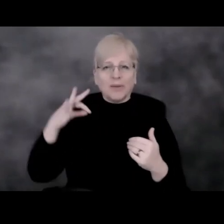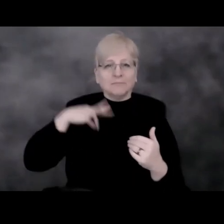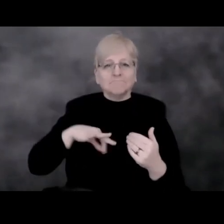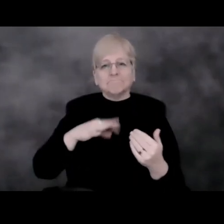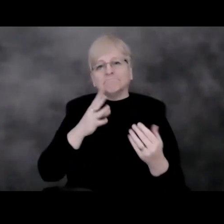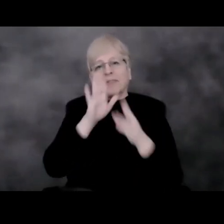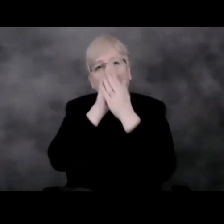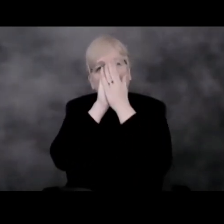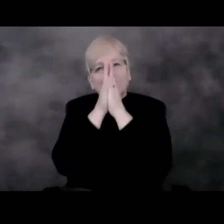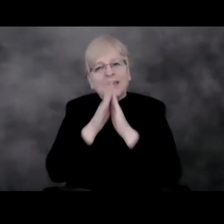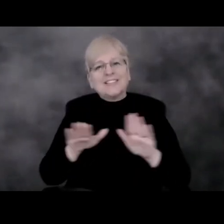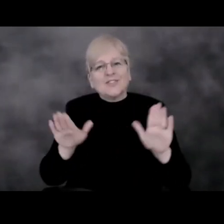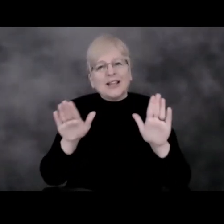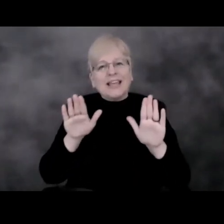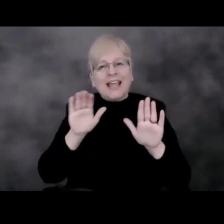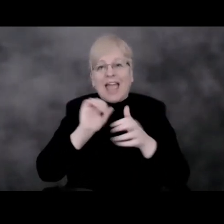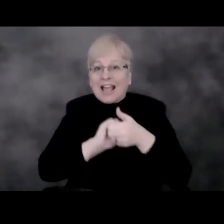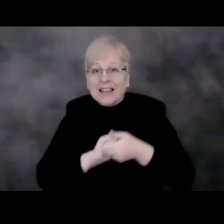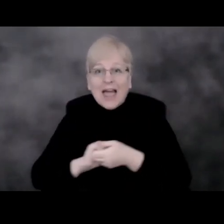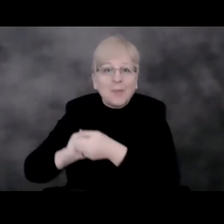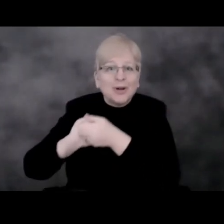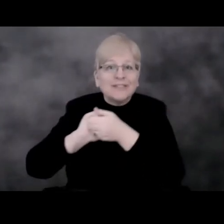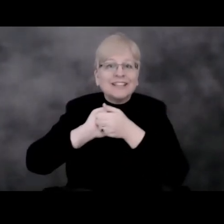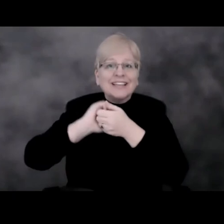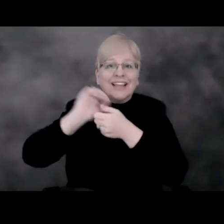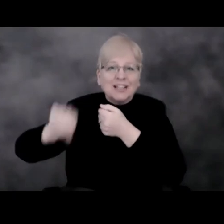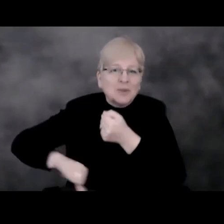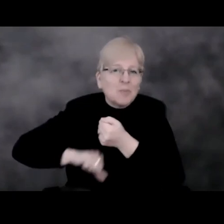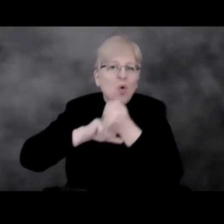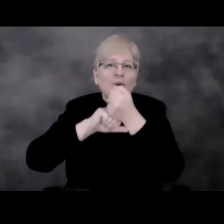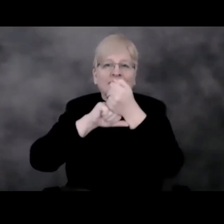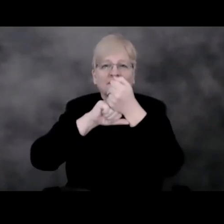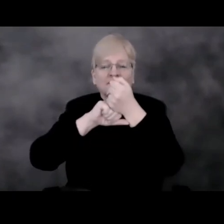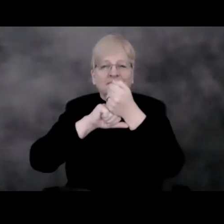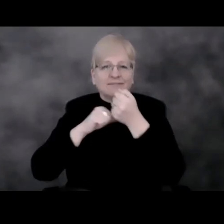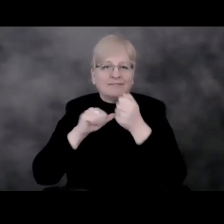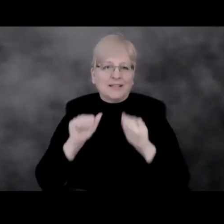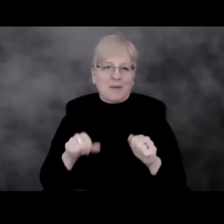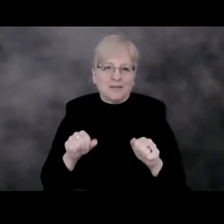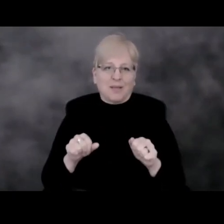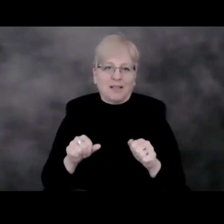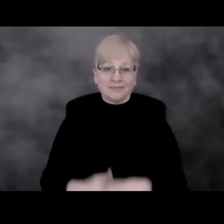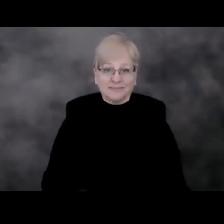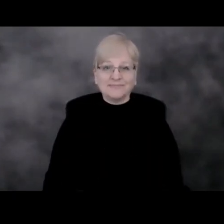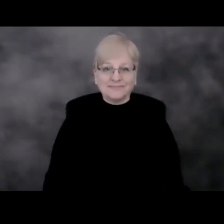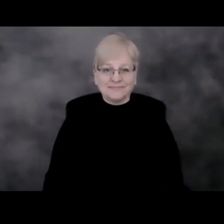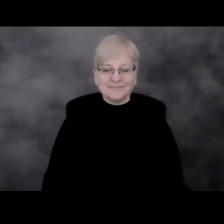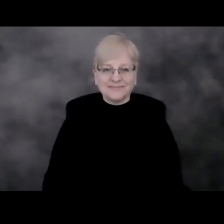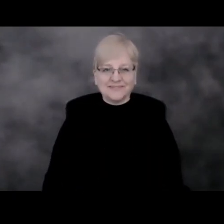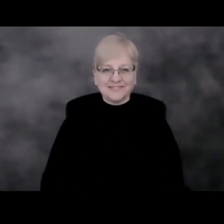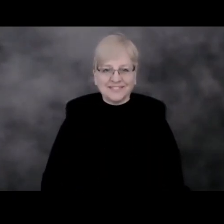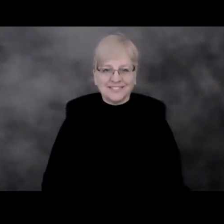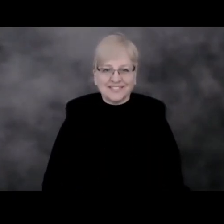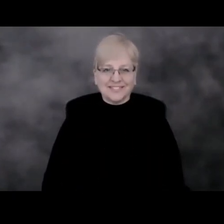and as collaboratively and supportively as possible. Thank you. Thank you. Thank you.